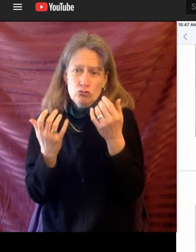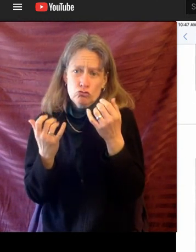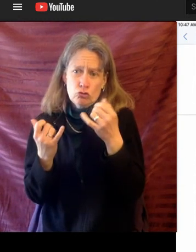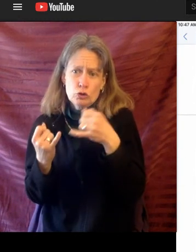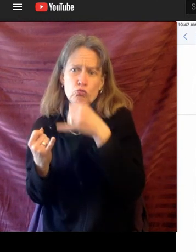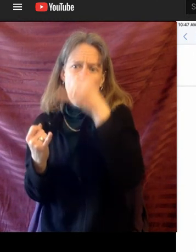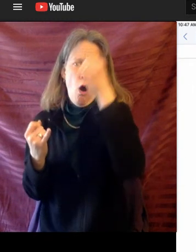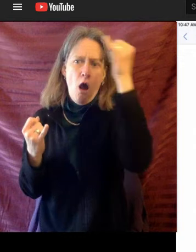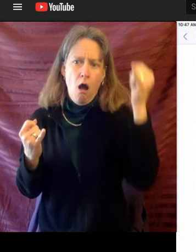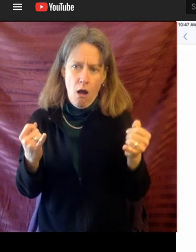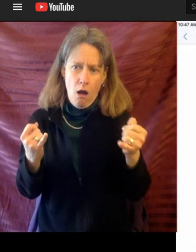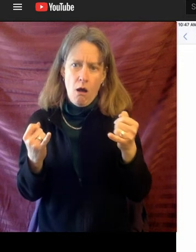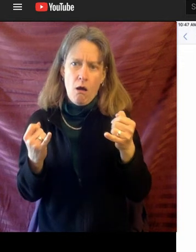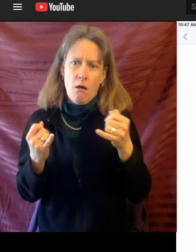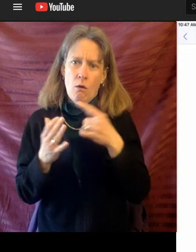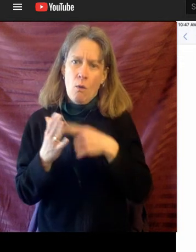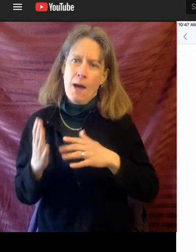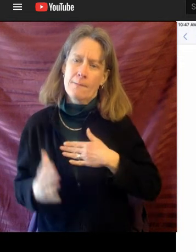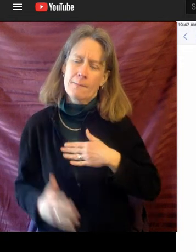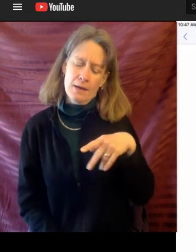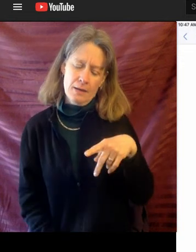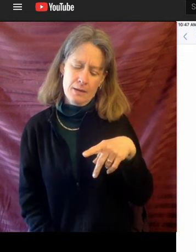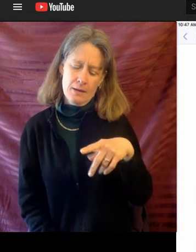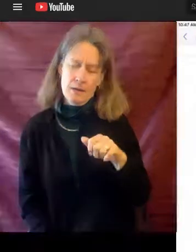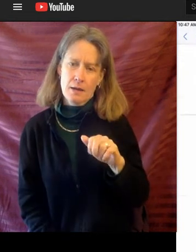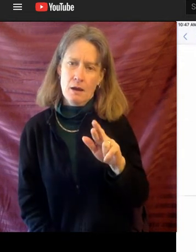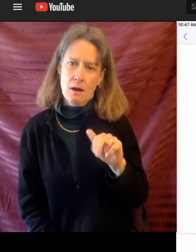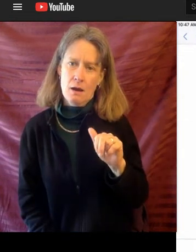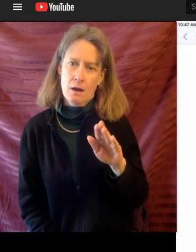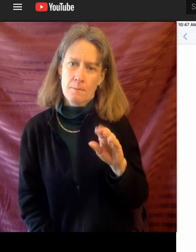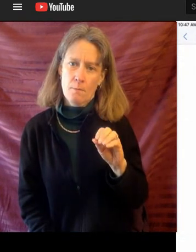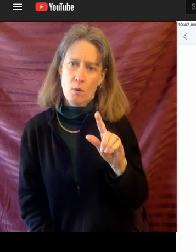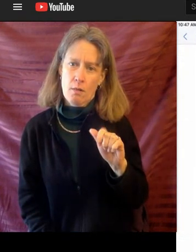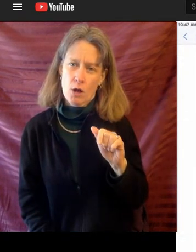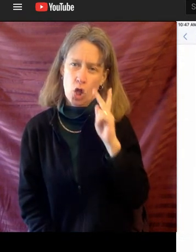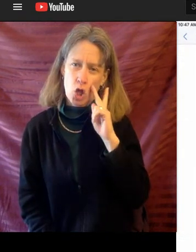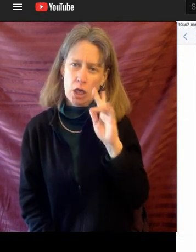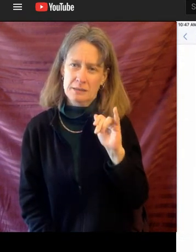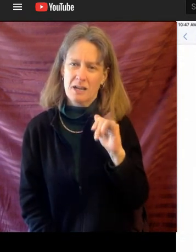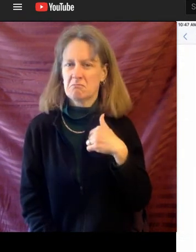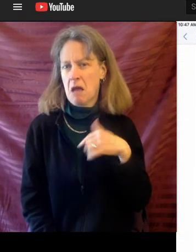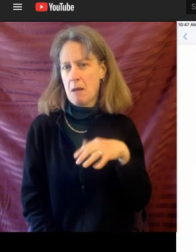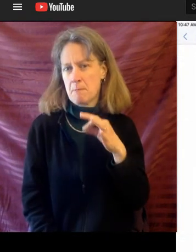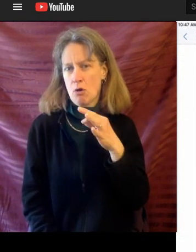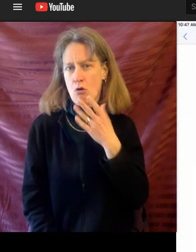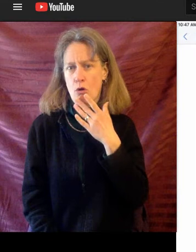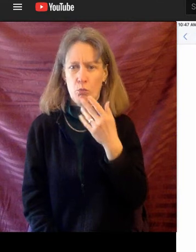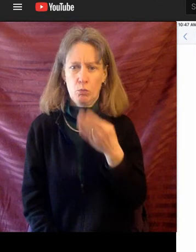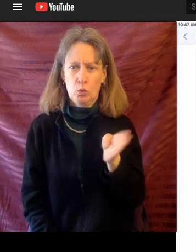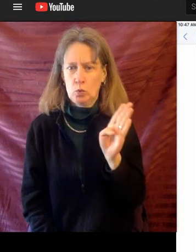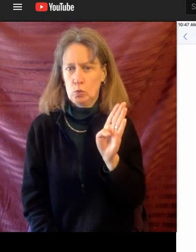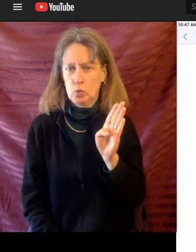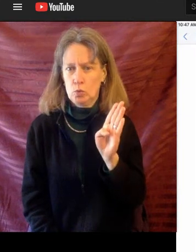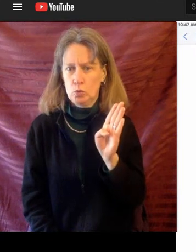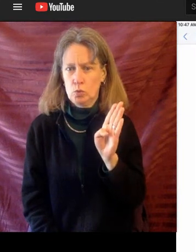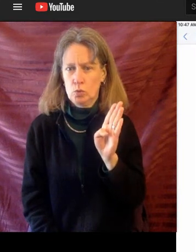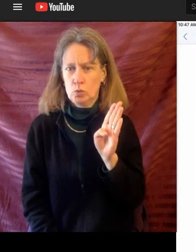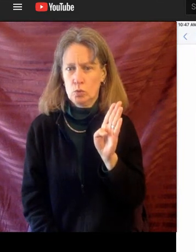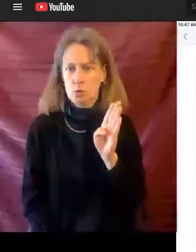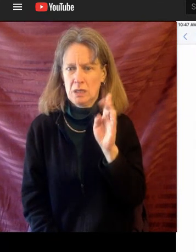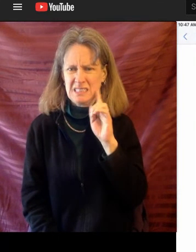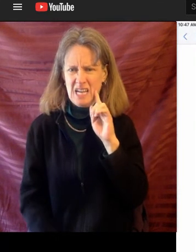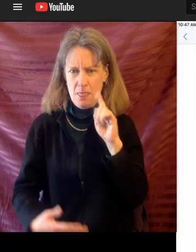what my parabola looks like. And I'm going to use blue because it looks like blue is not used